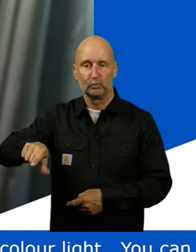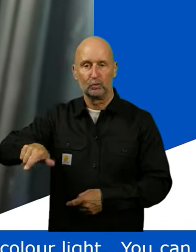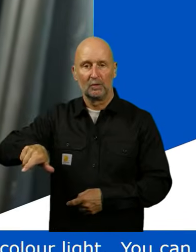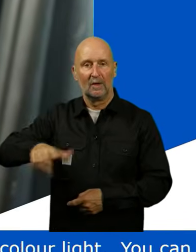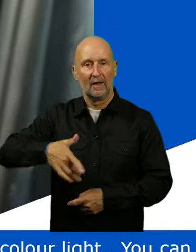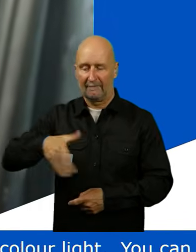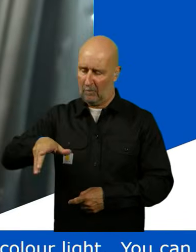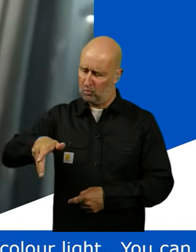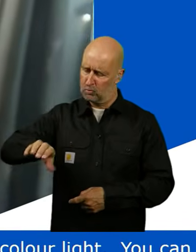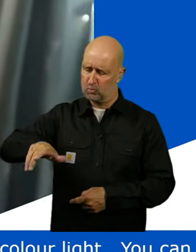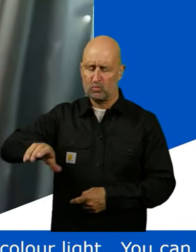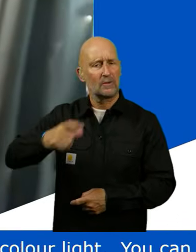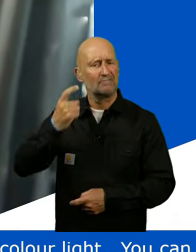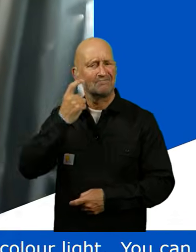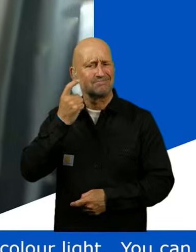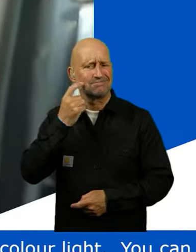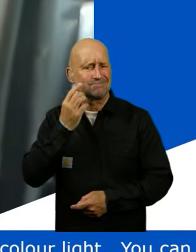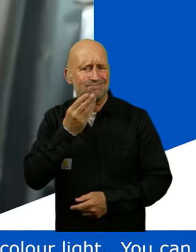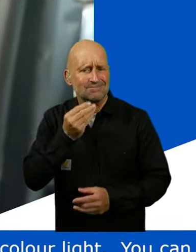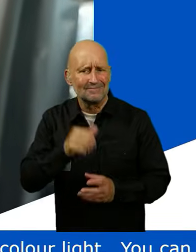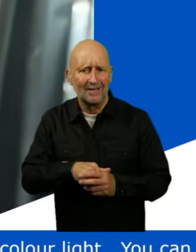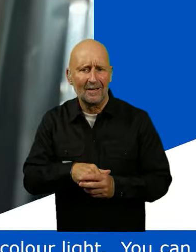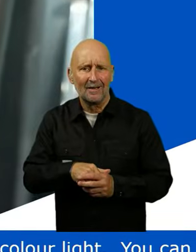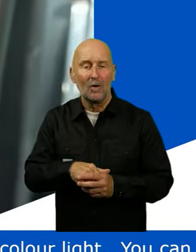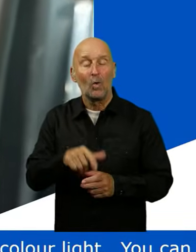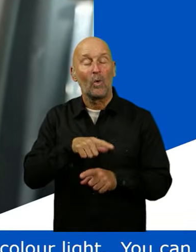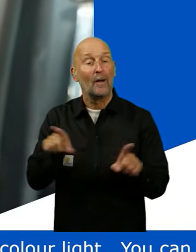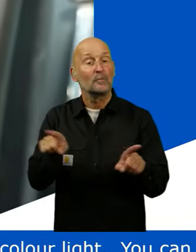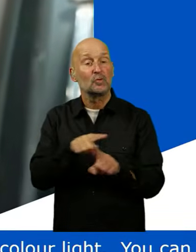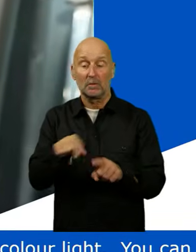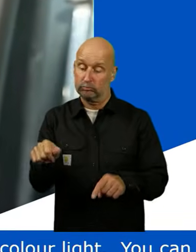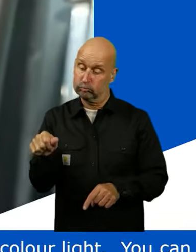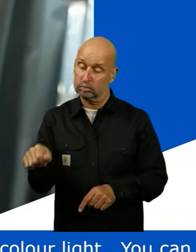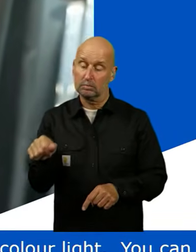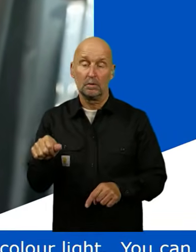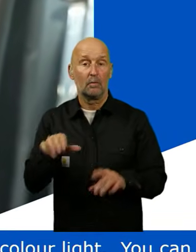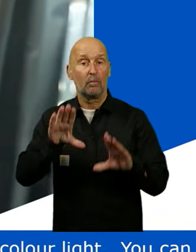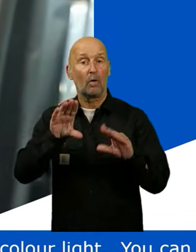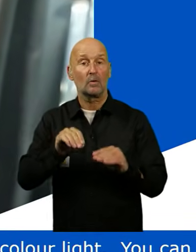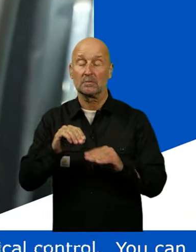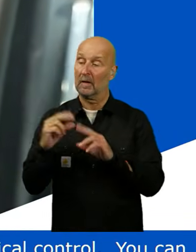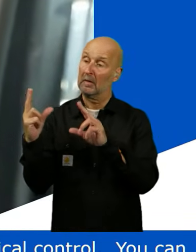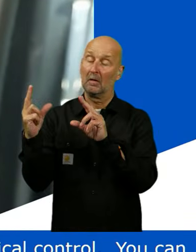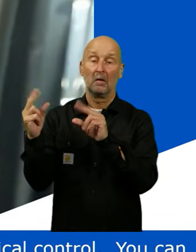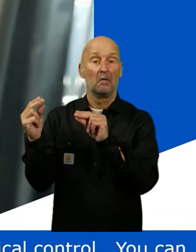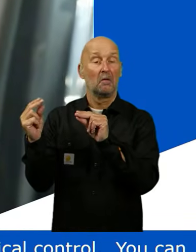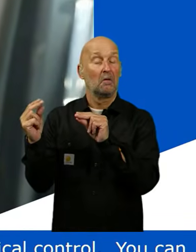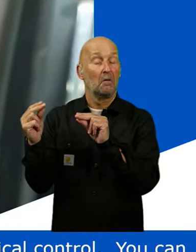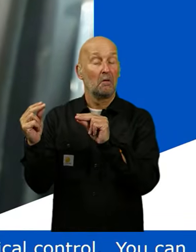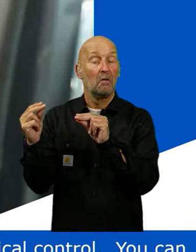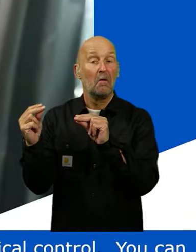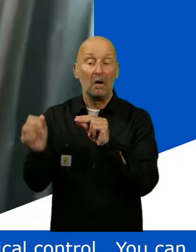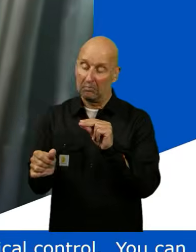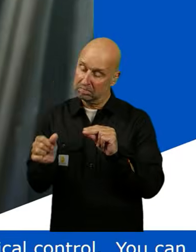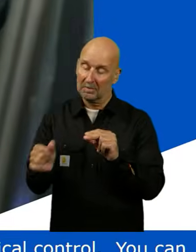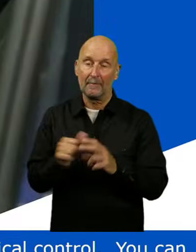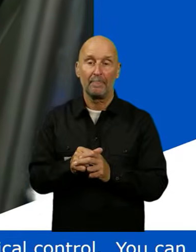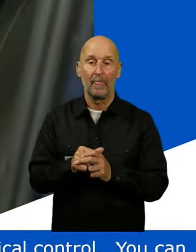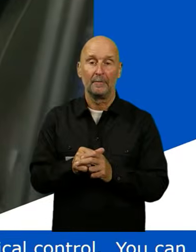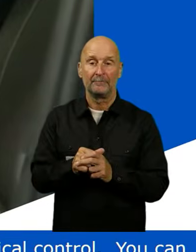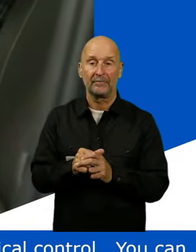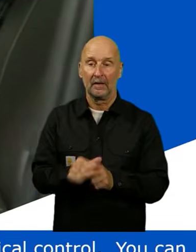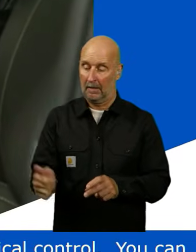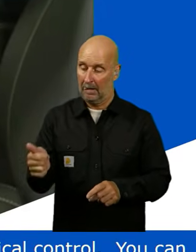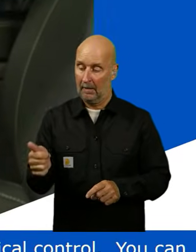nice physical control that's easy to use. You can pause your music straight away if you want to talk to people in the cabin. We've also got physical buttons